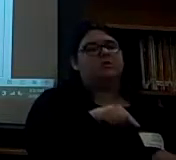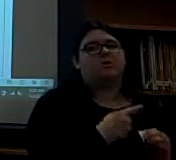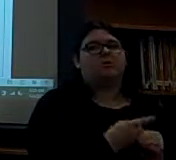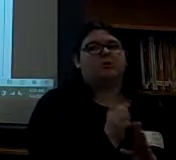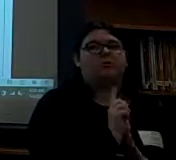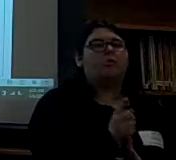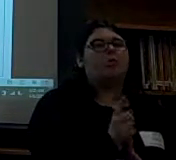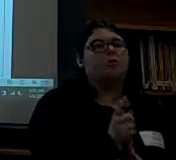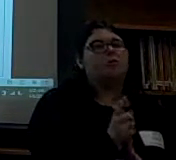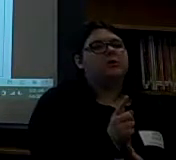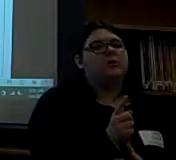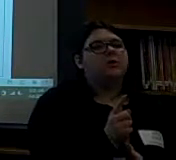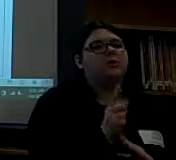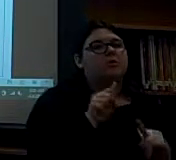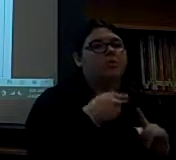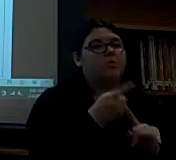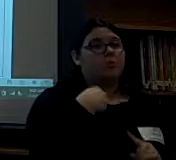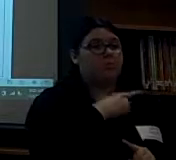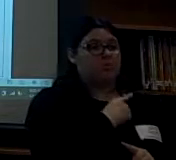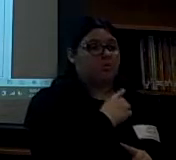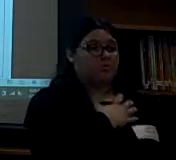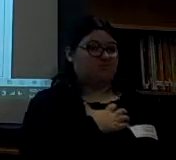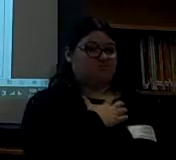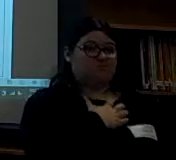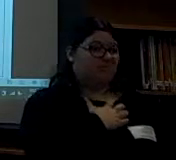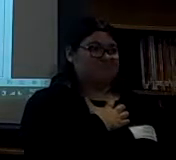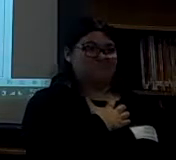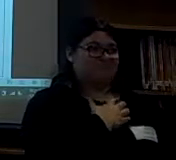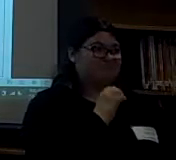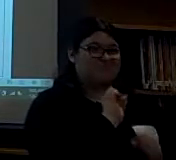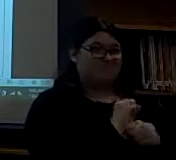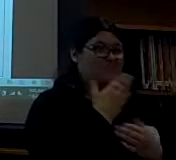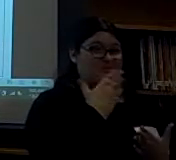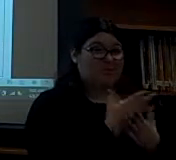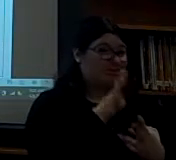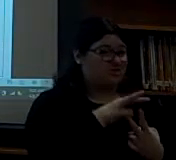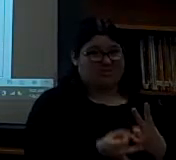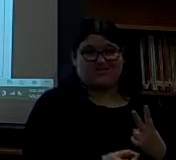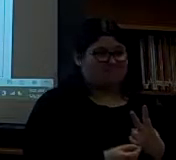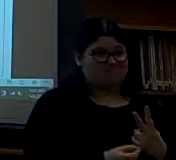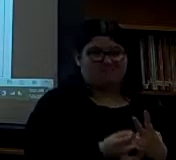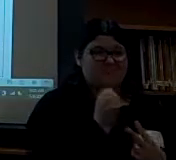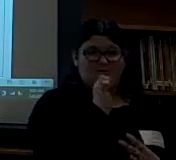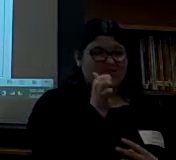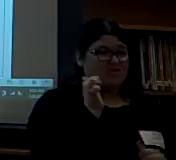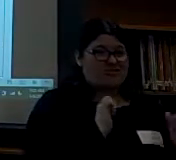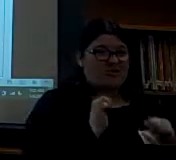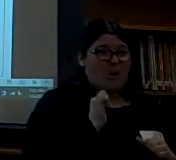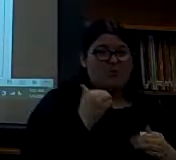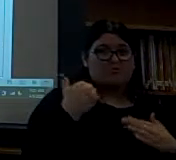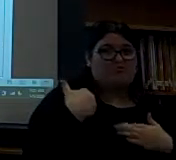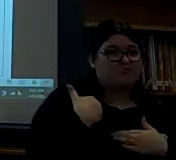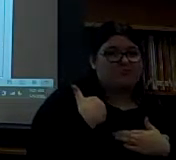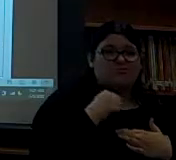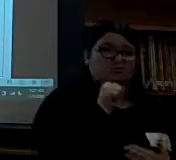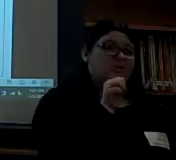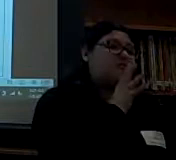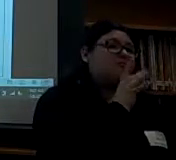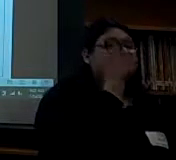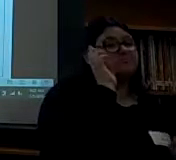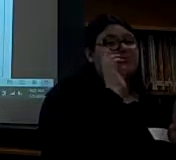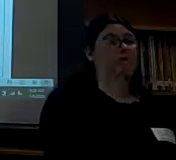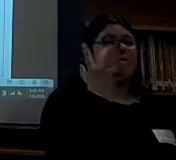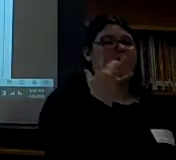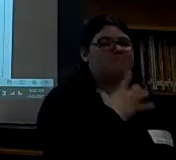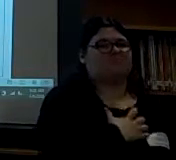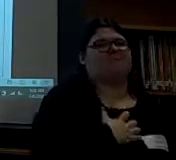moment, is that when we are in yuck, we don't make good choices. We don't act responsible. We don't speak respectfully to others because we're in